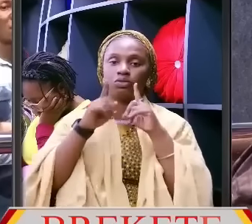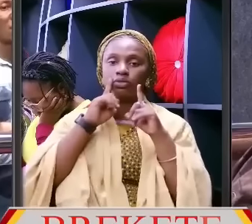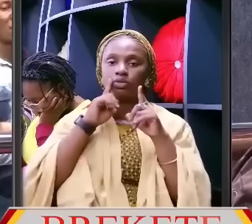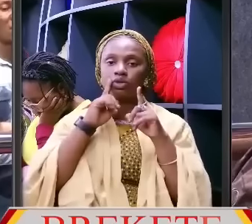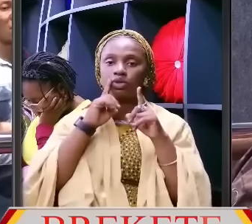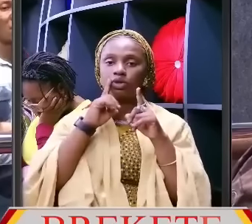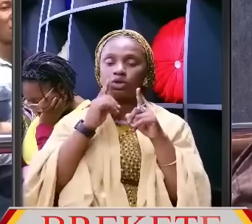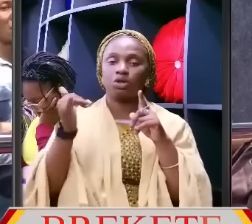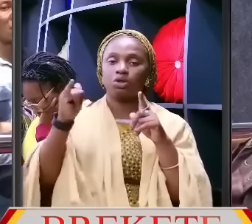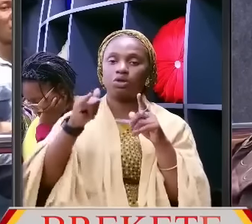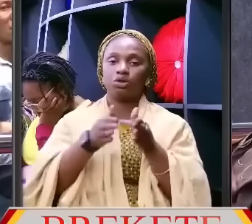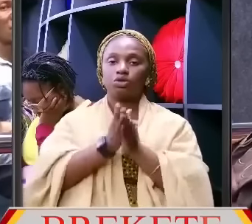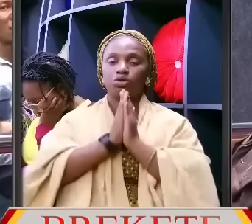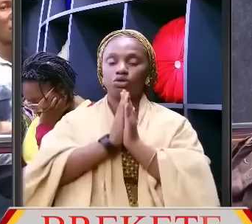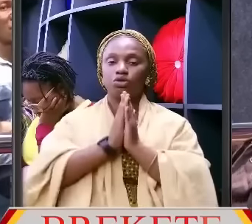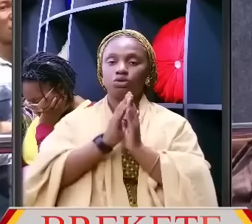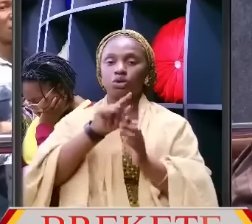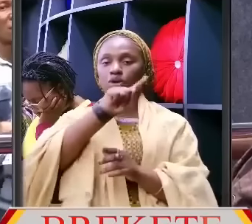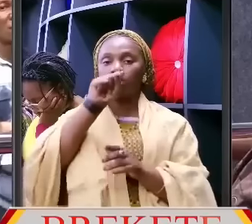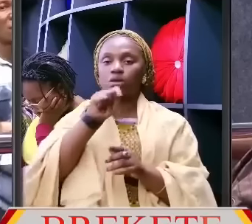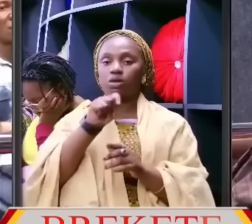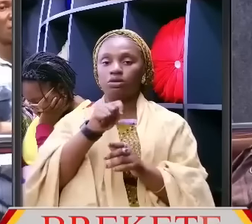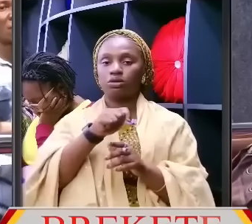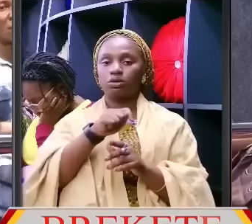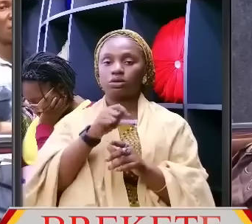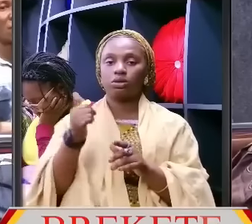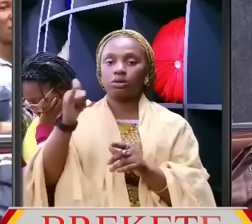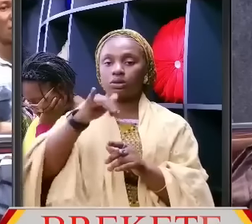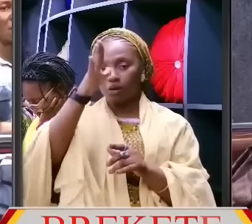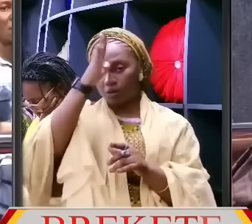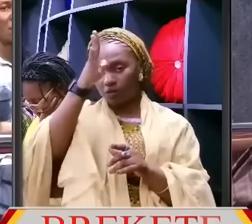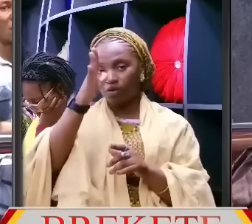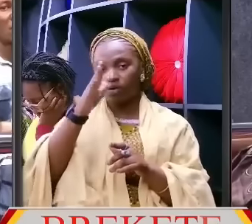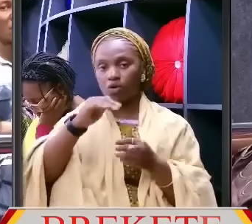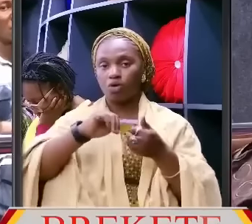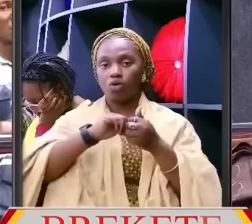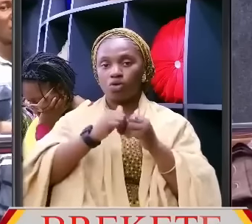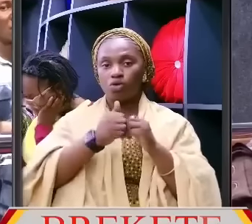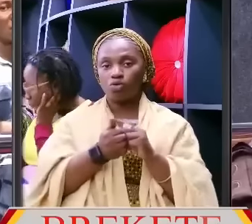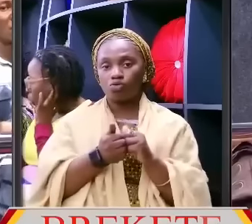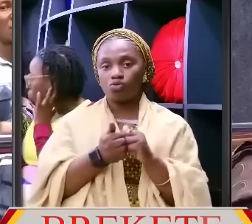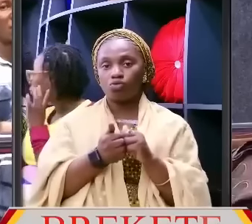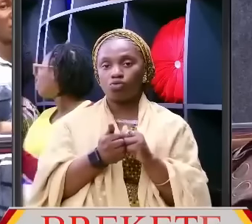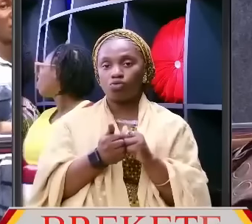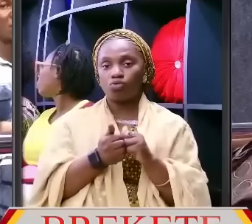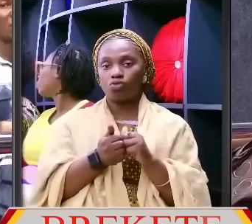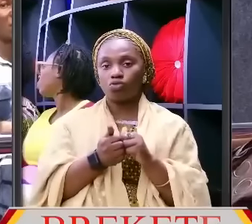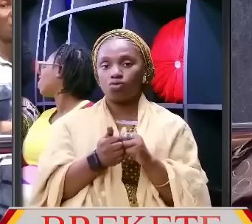that she will ask our father who allocated the land for him to build his own house.